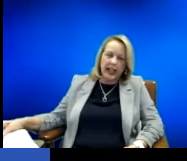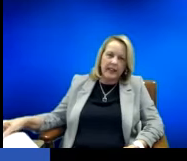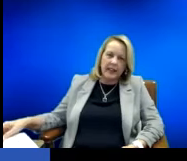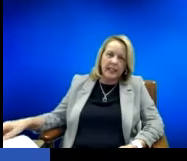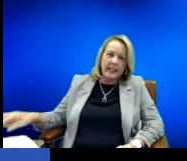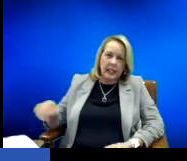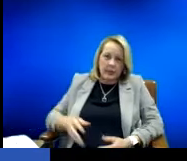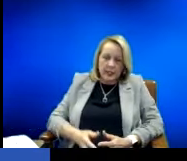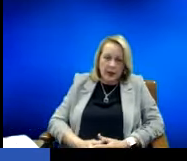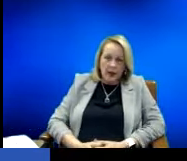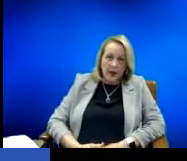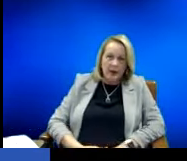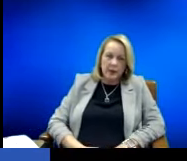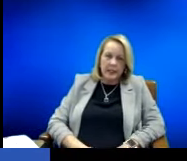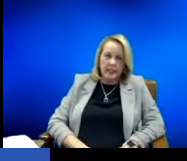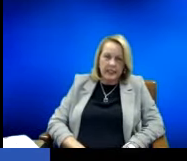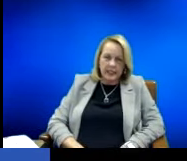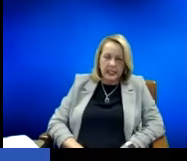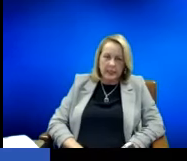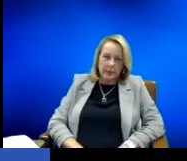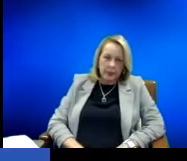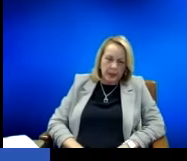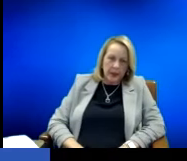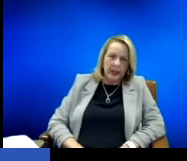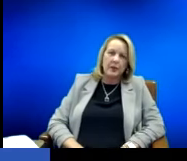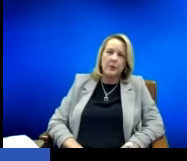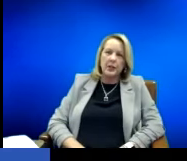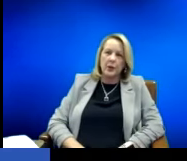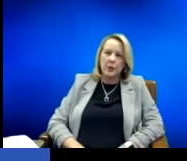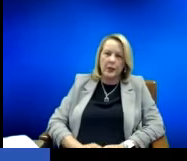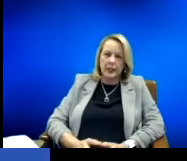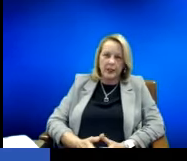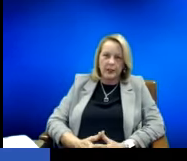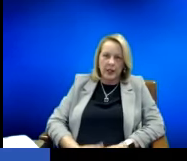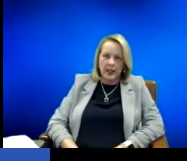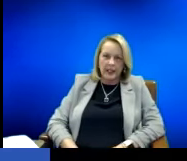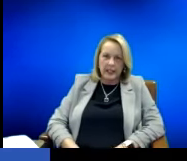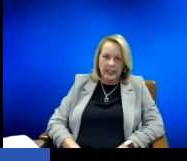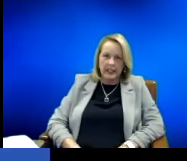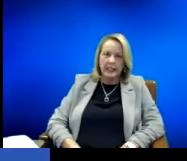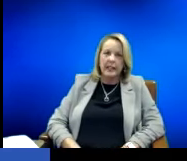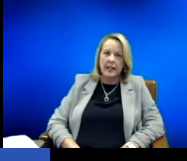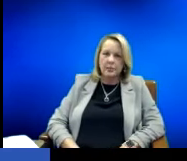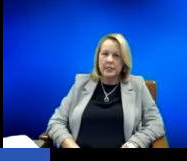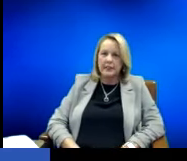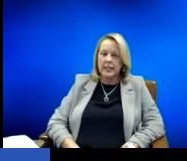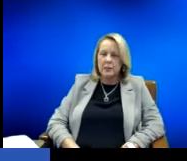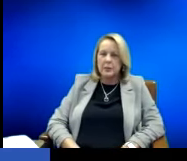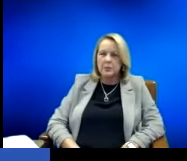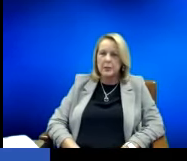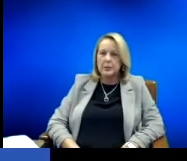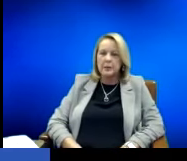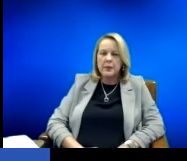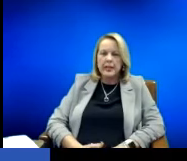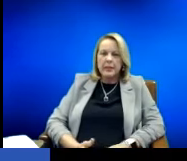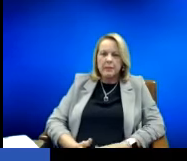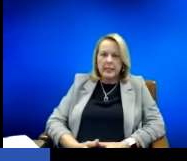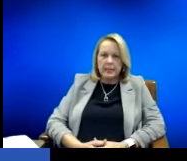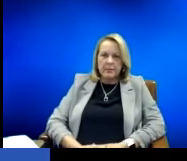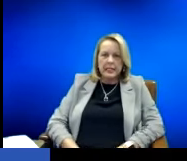yet have a debit card with the Texas ABLE program. We are working on trying to get that option available to